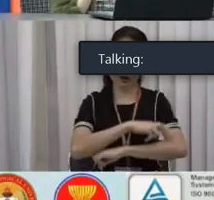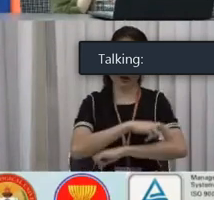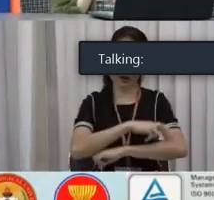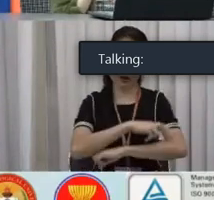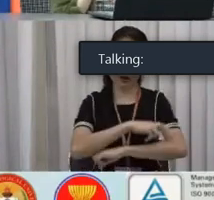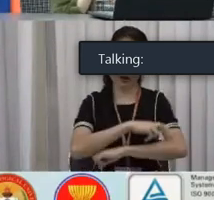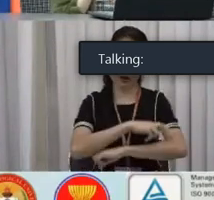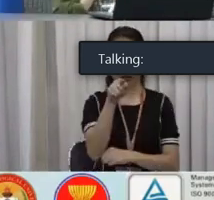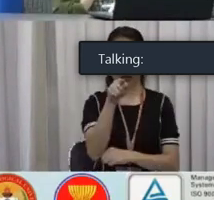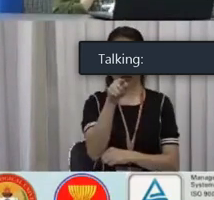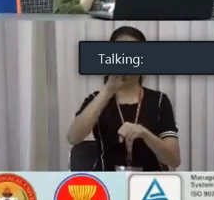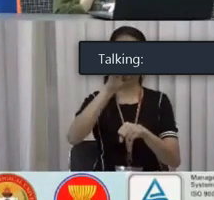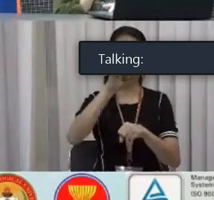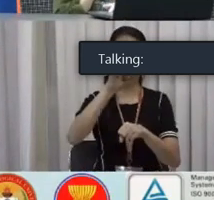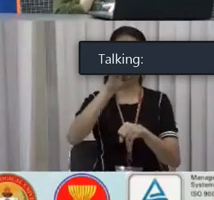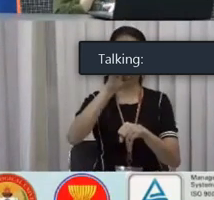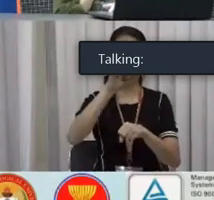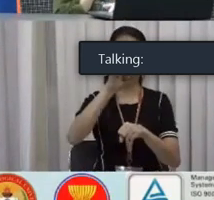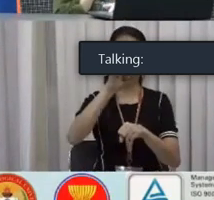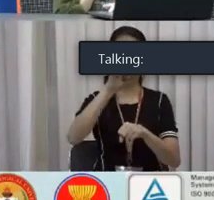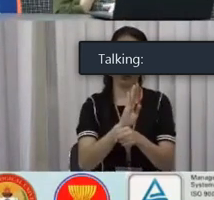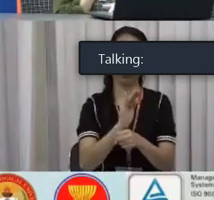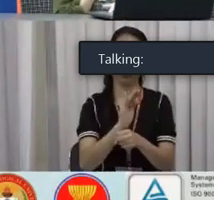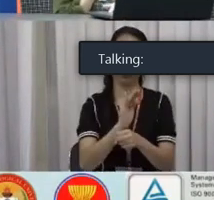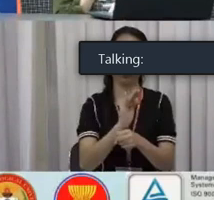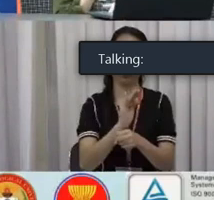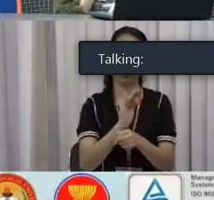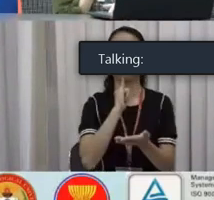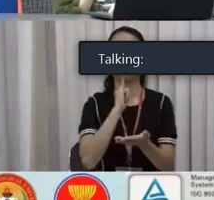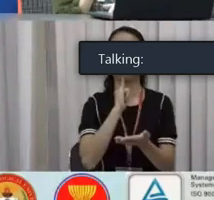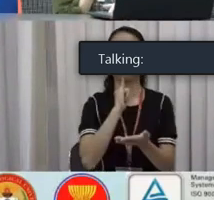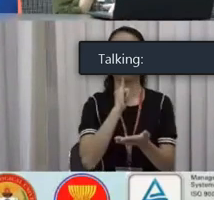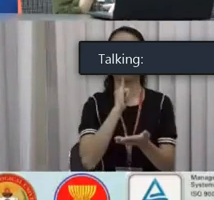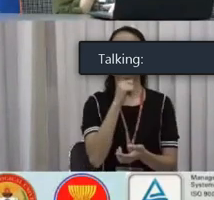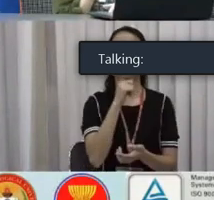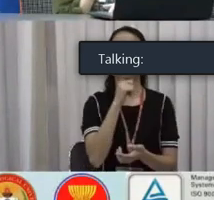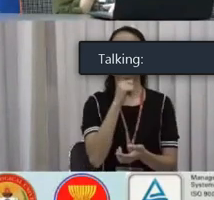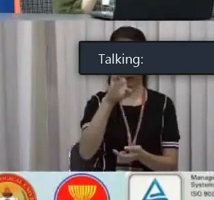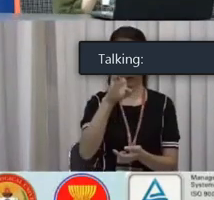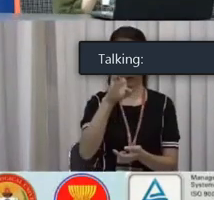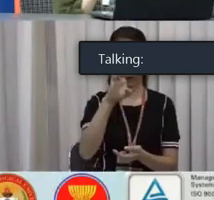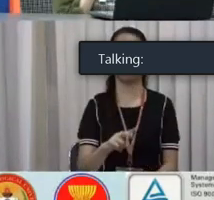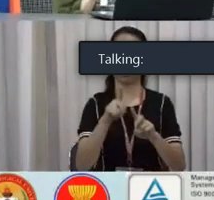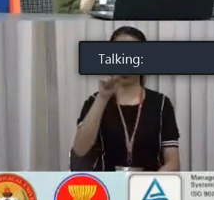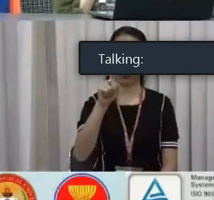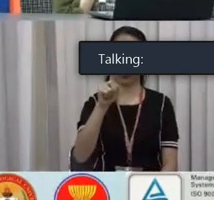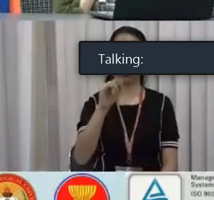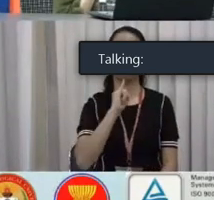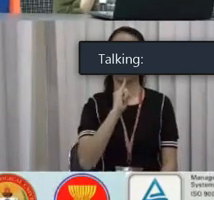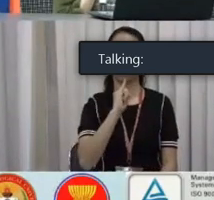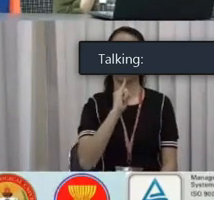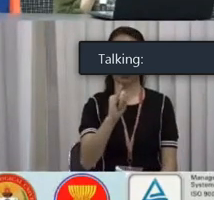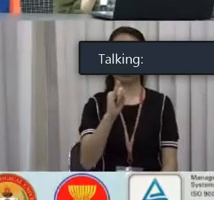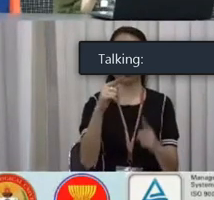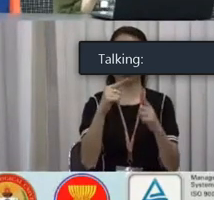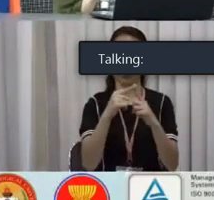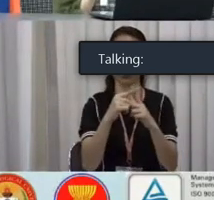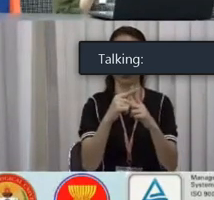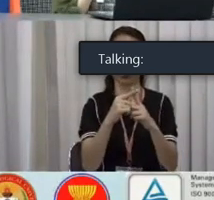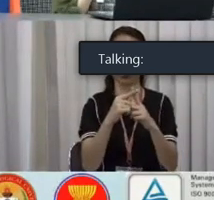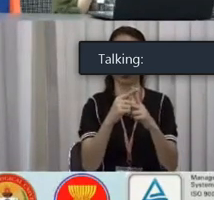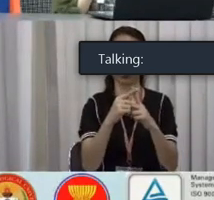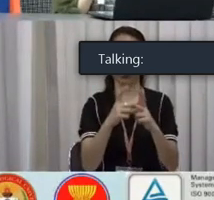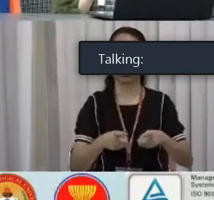So here are the placement services or support services of PESO. Number one is to address the pre-employment and